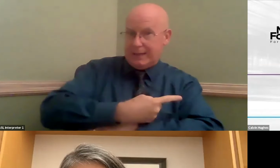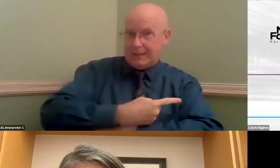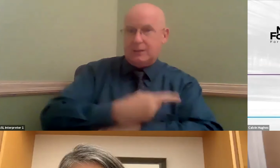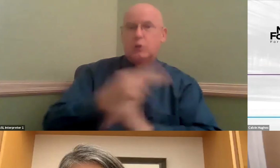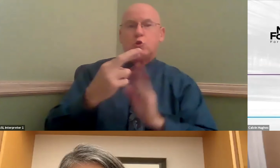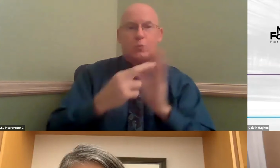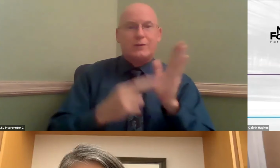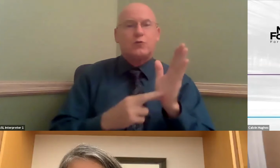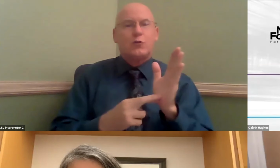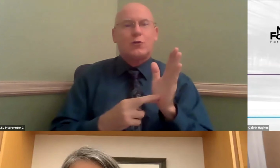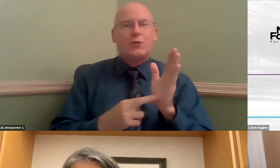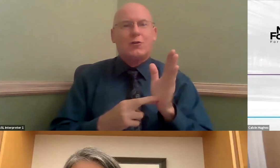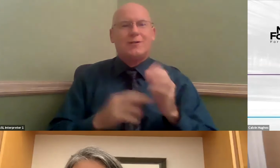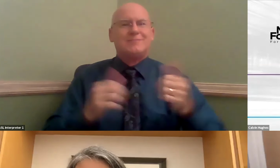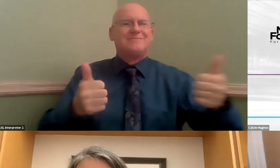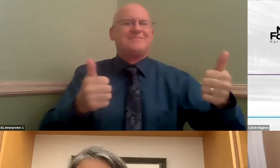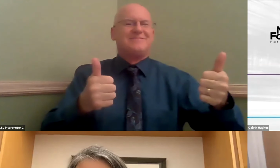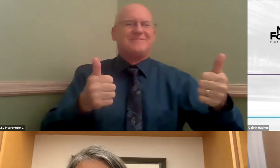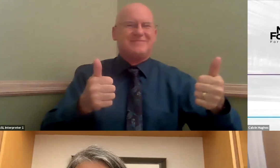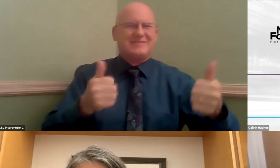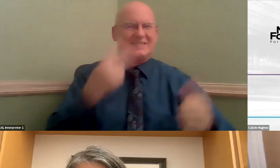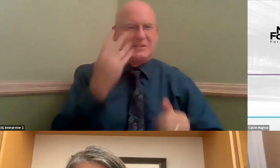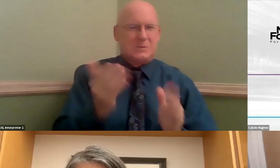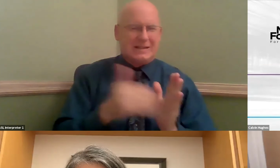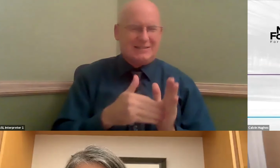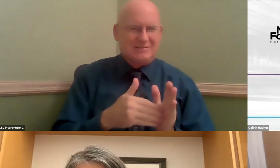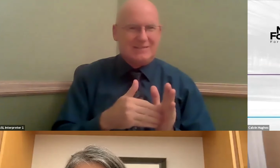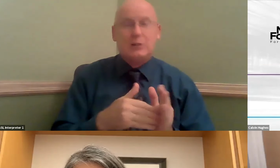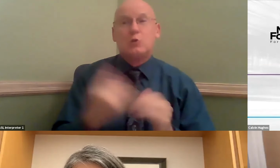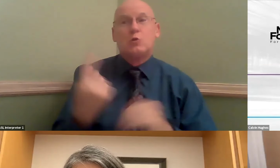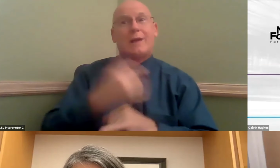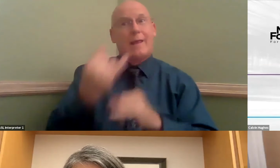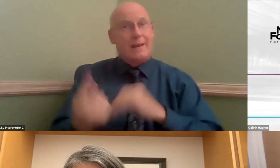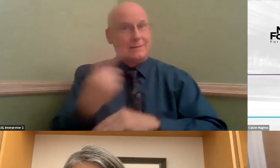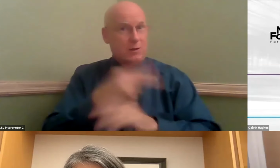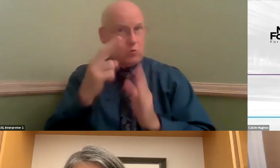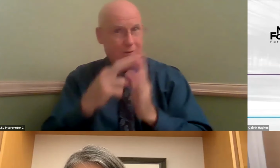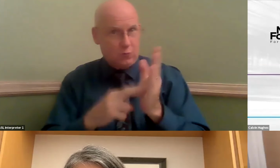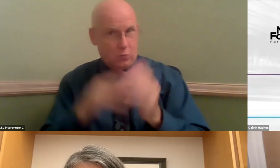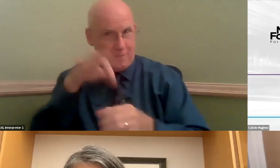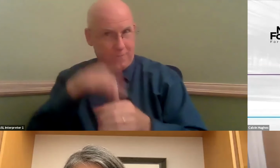register. He's back. There he is. Today is the last day to register to vote.